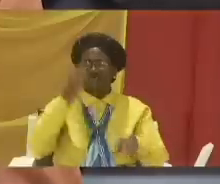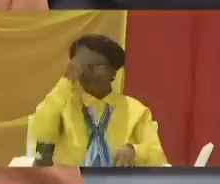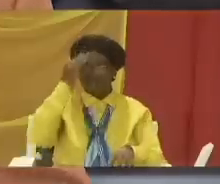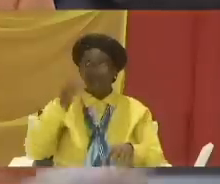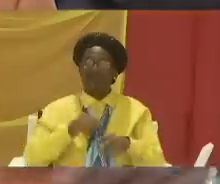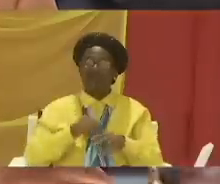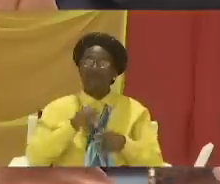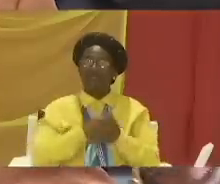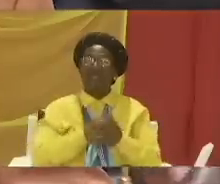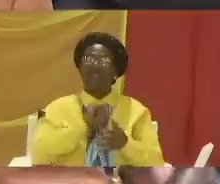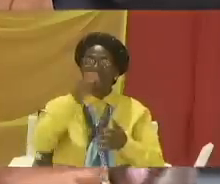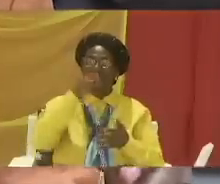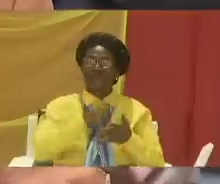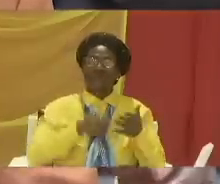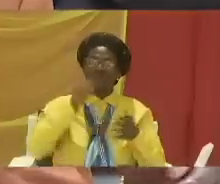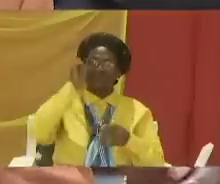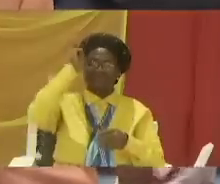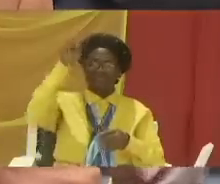And then he added,